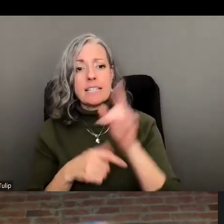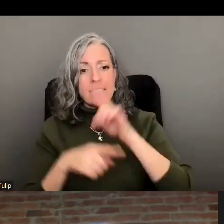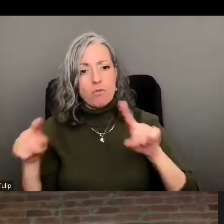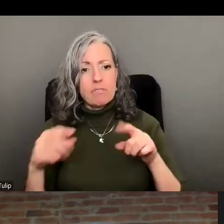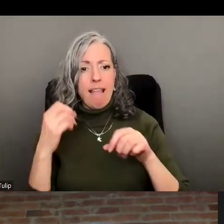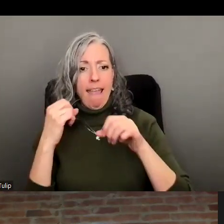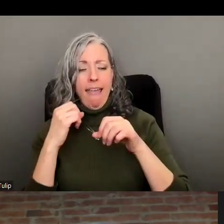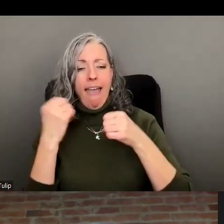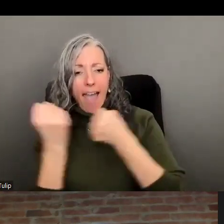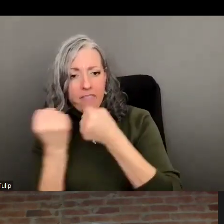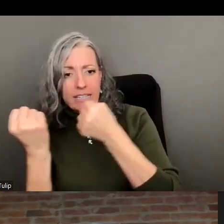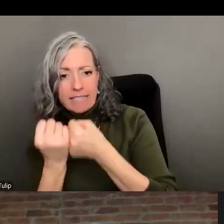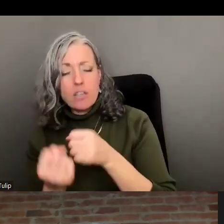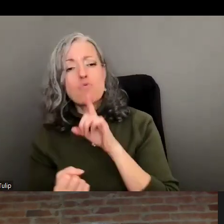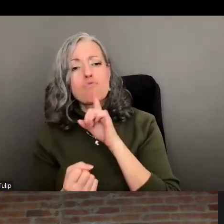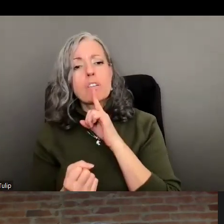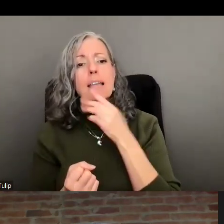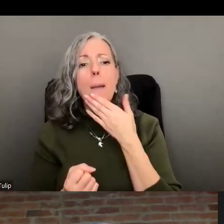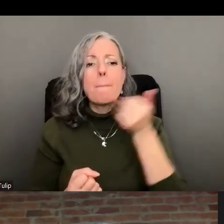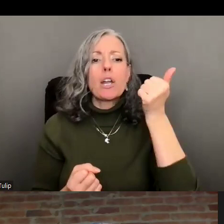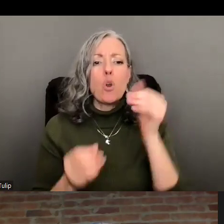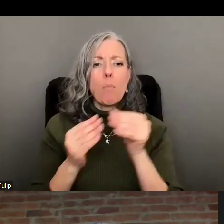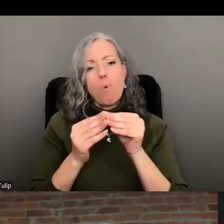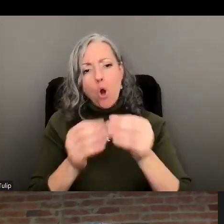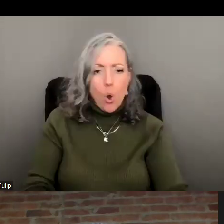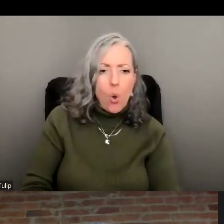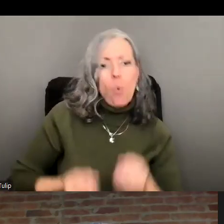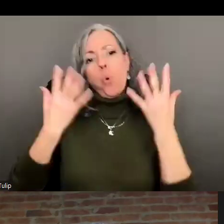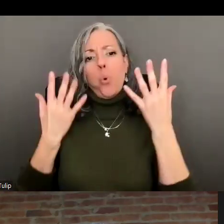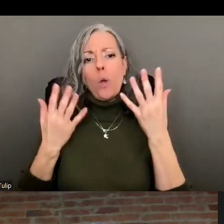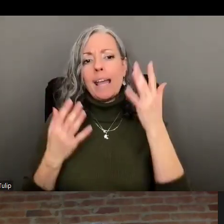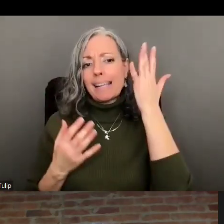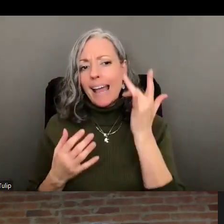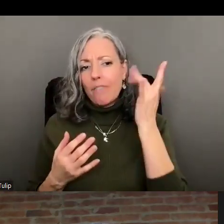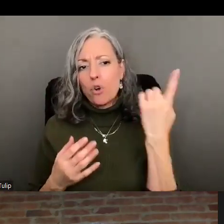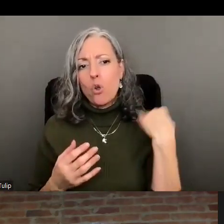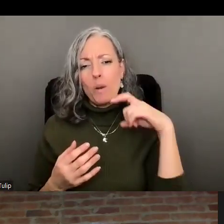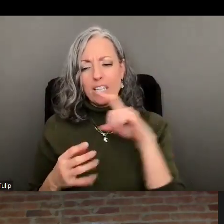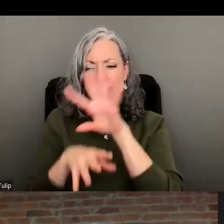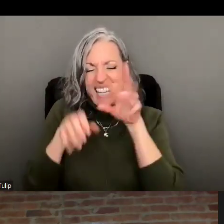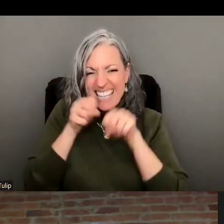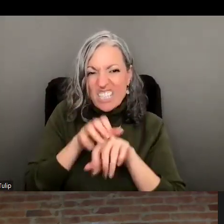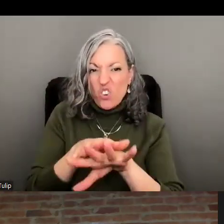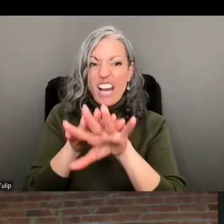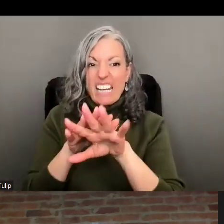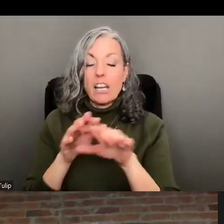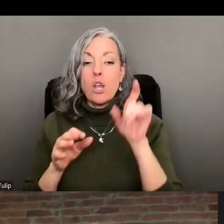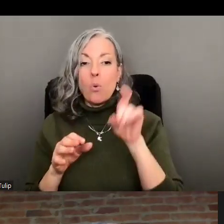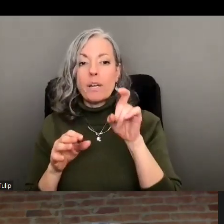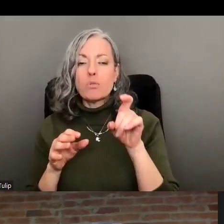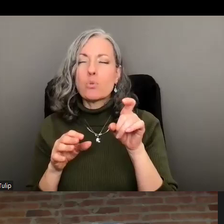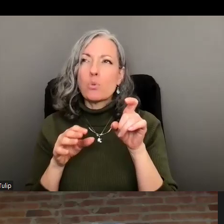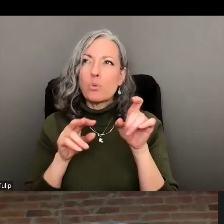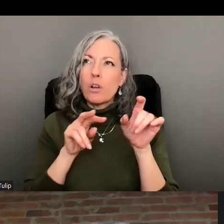advocacy. But to be a better and more robust California, we have to be more integrated. We have to lean into